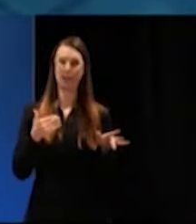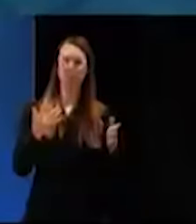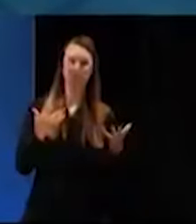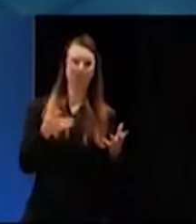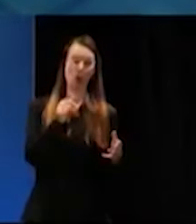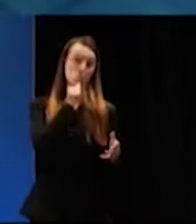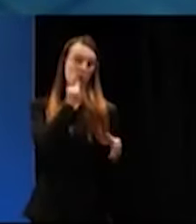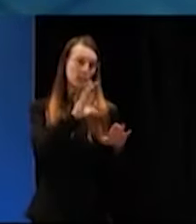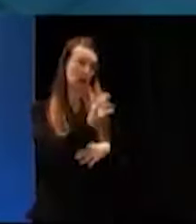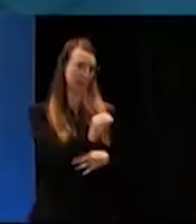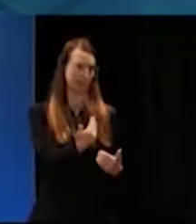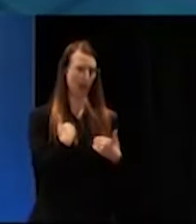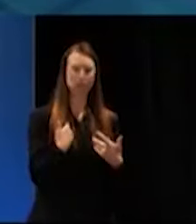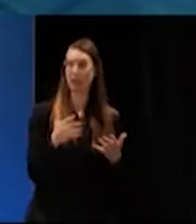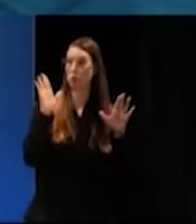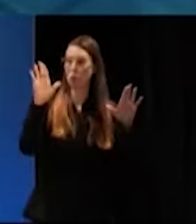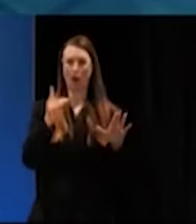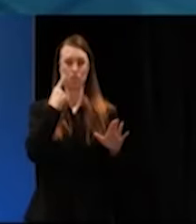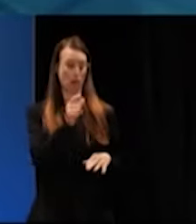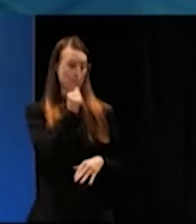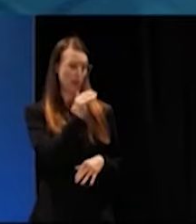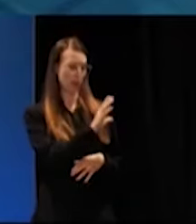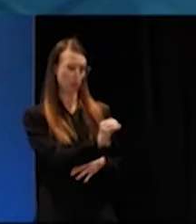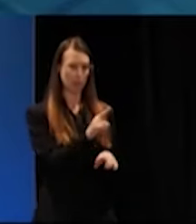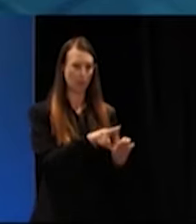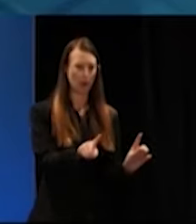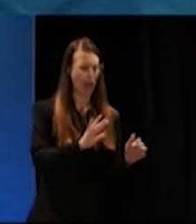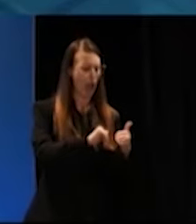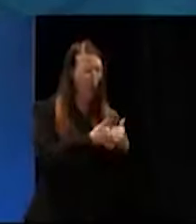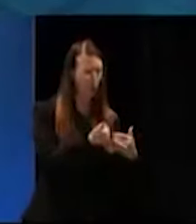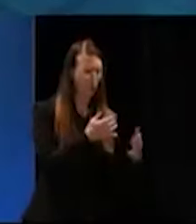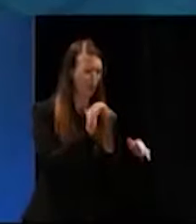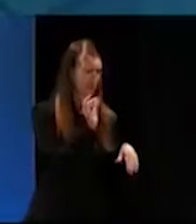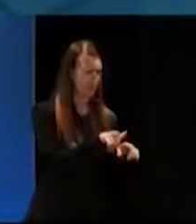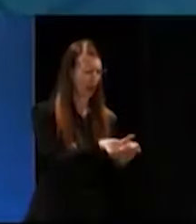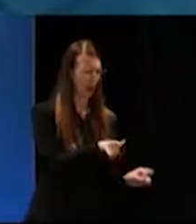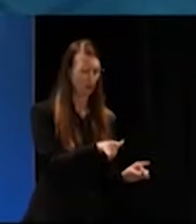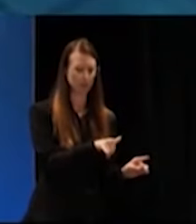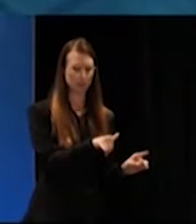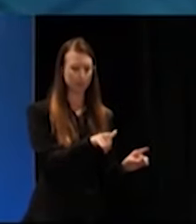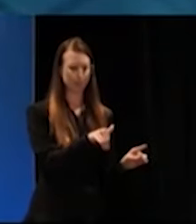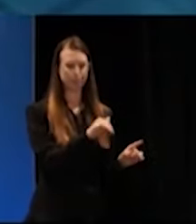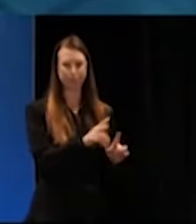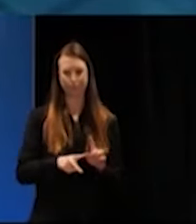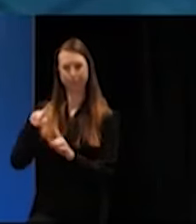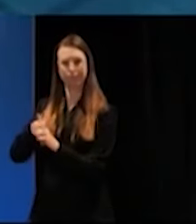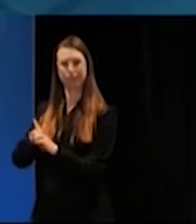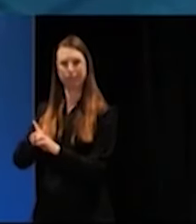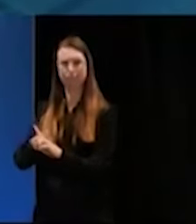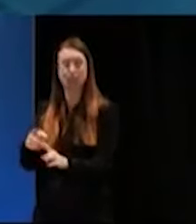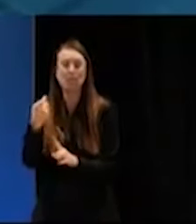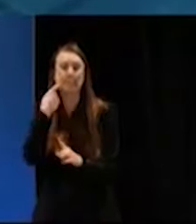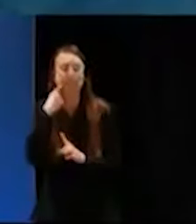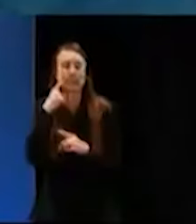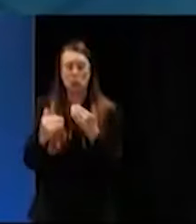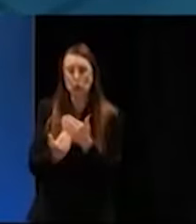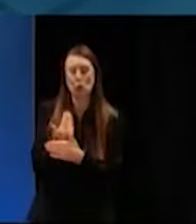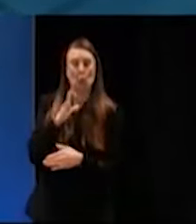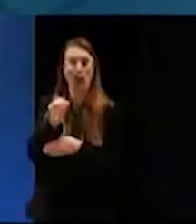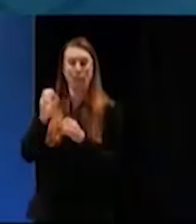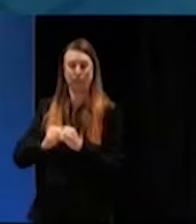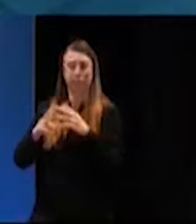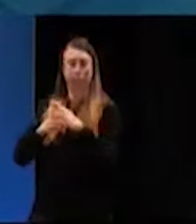That's great for the private companies, but how do I get that in the hands of people that are just startups or young people in college or researchers